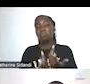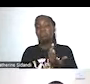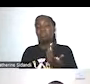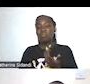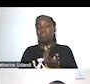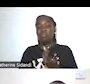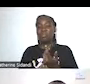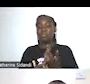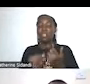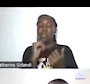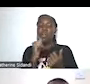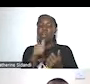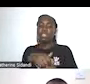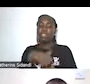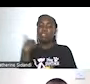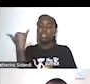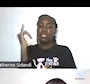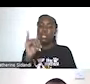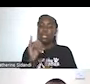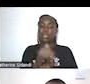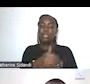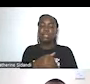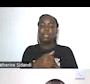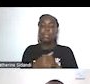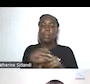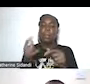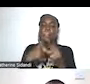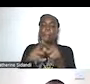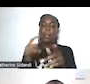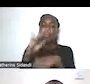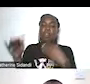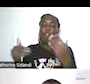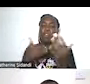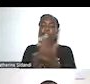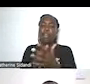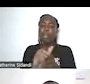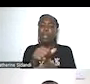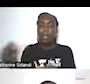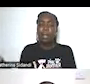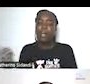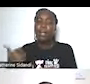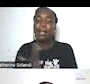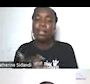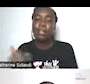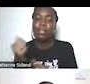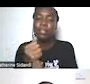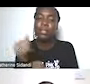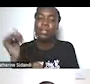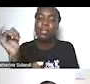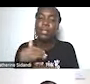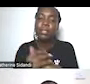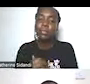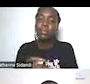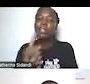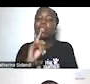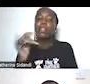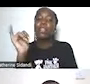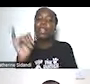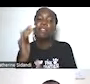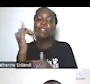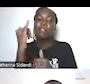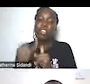deny that. But all others must bring data. That's the end of my presentation. I hope we've learned